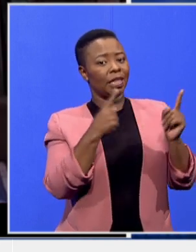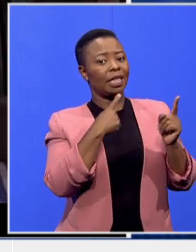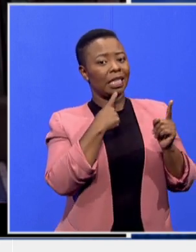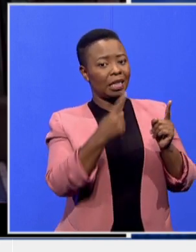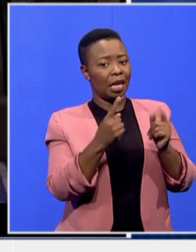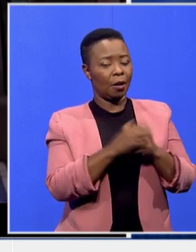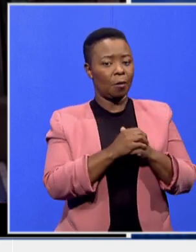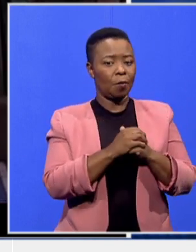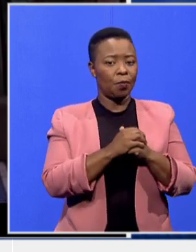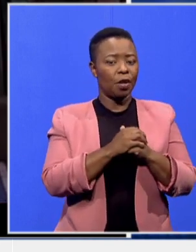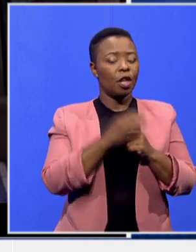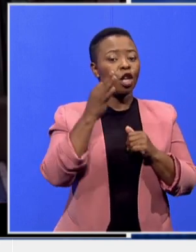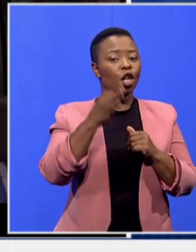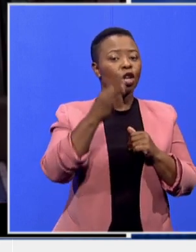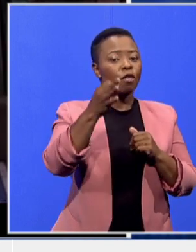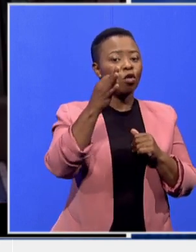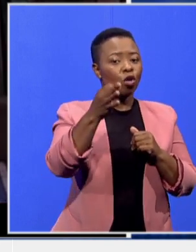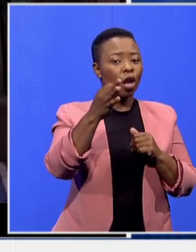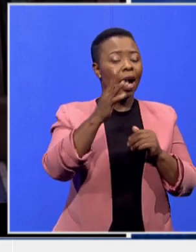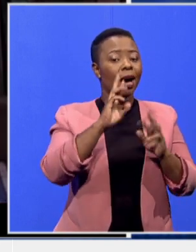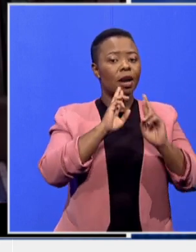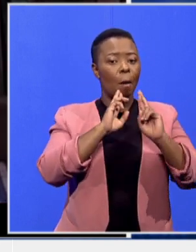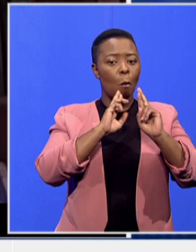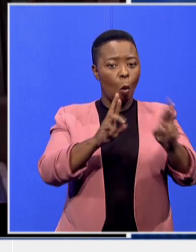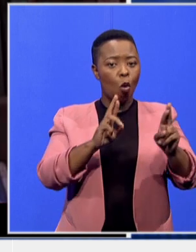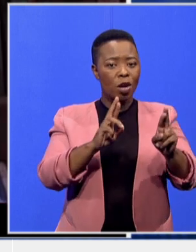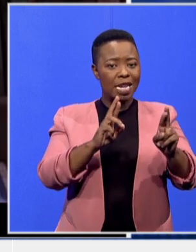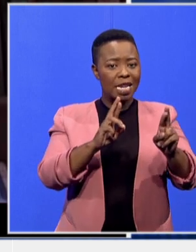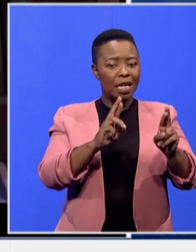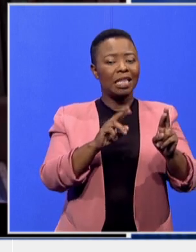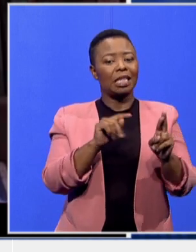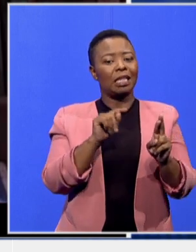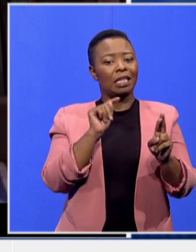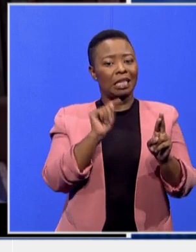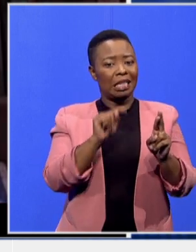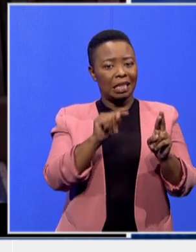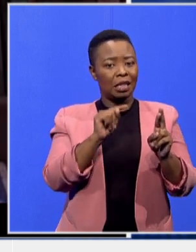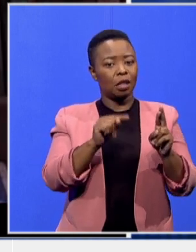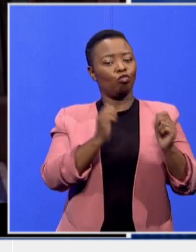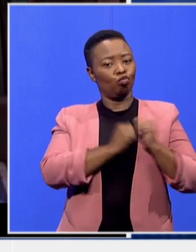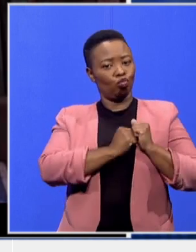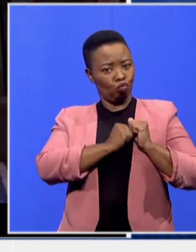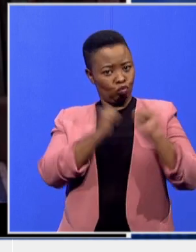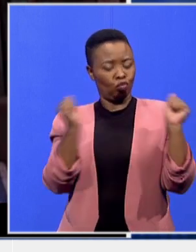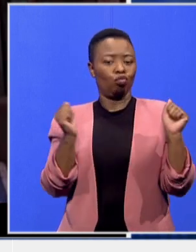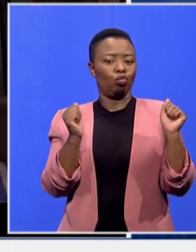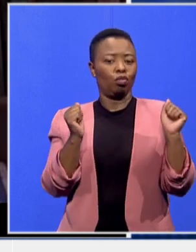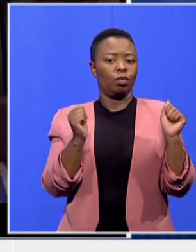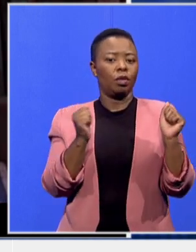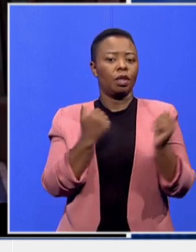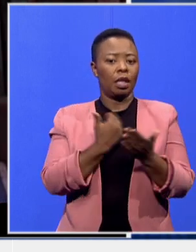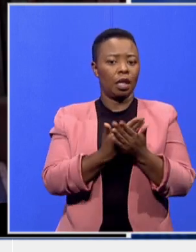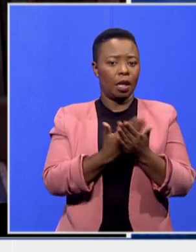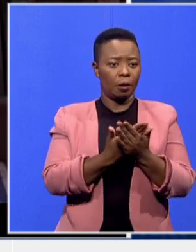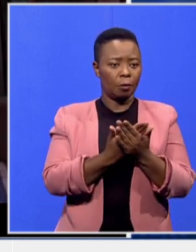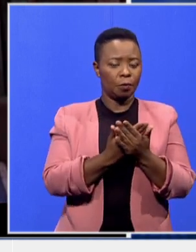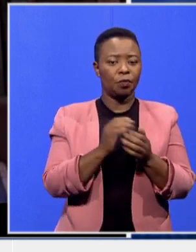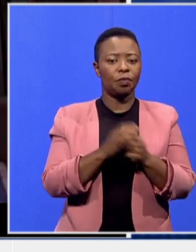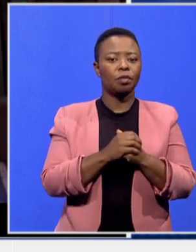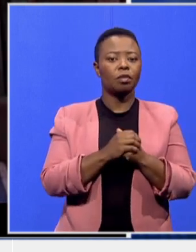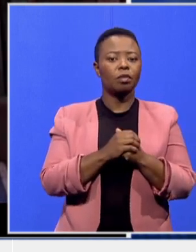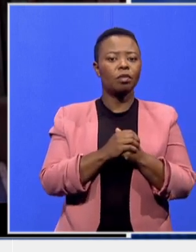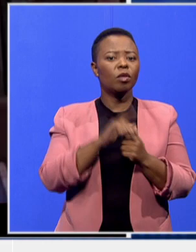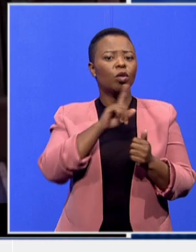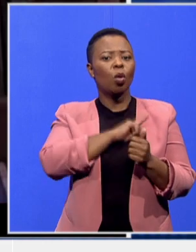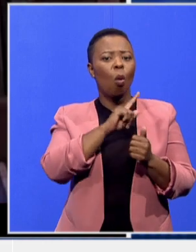entities will in future report the full disclosure of the irregular expenditure and the fruitless